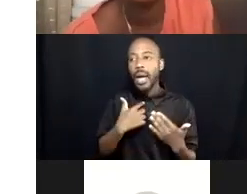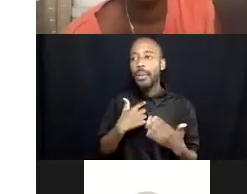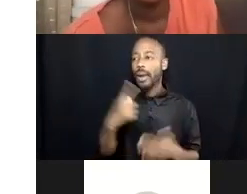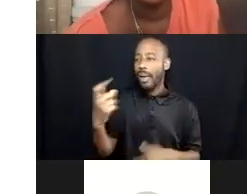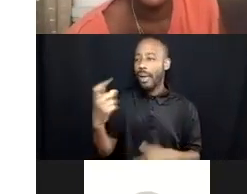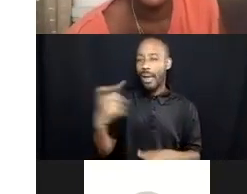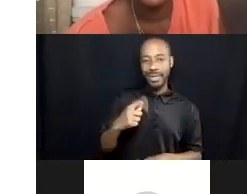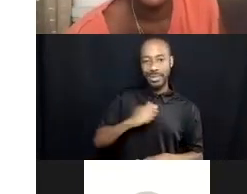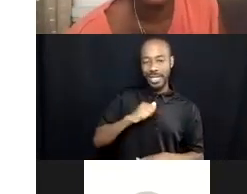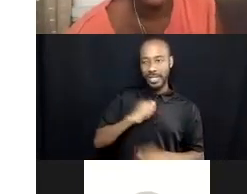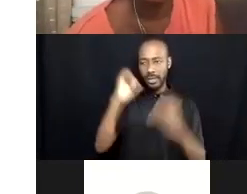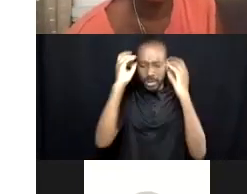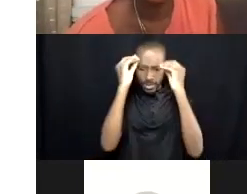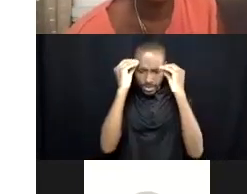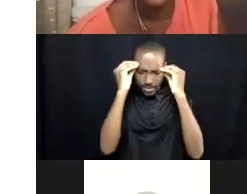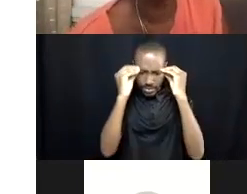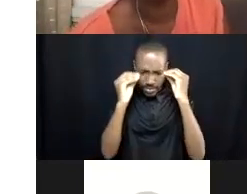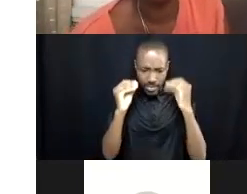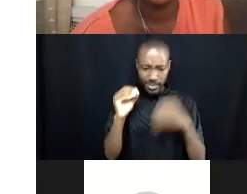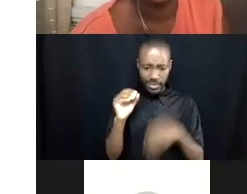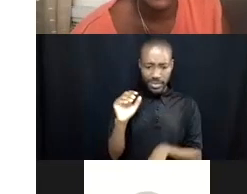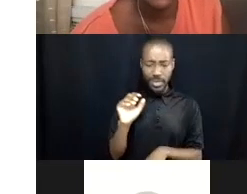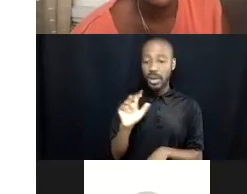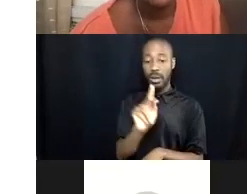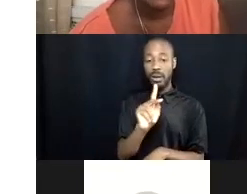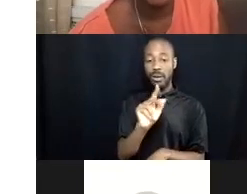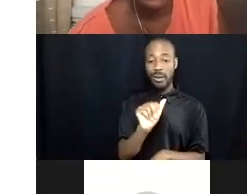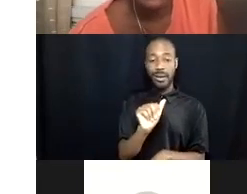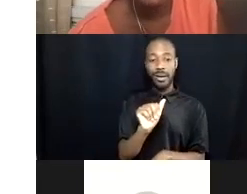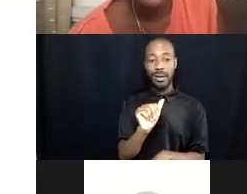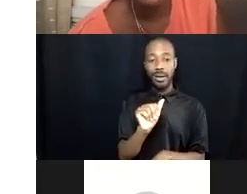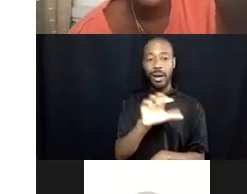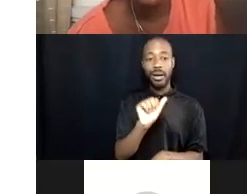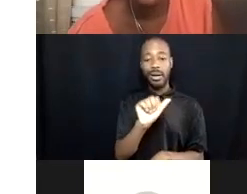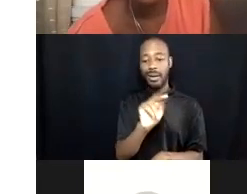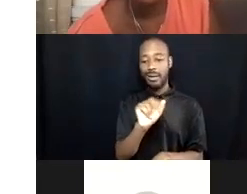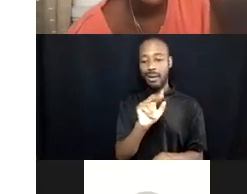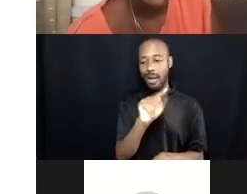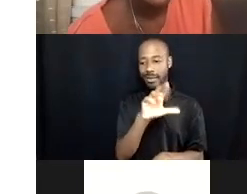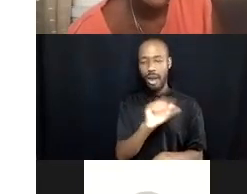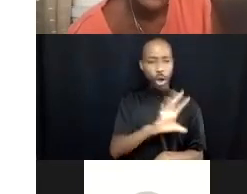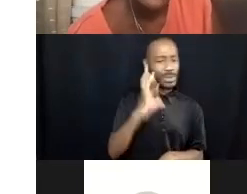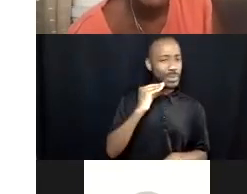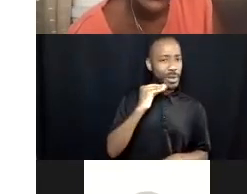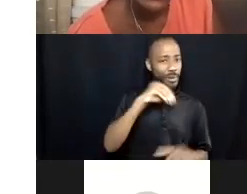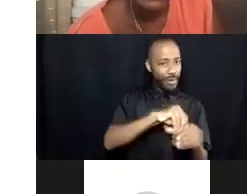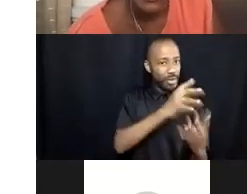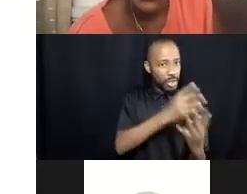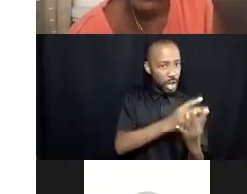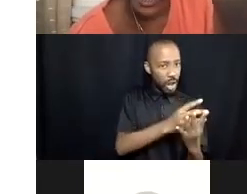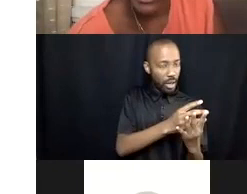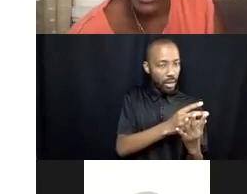is what Kanataka experiences inside of Anson Correctional Institution, does she